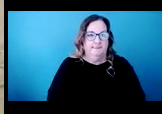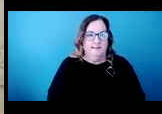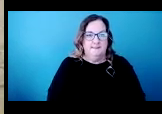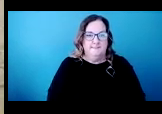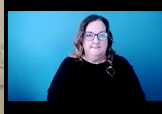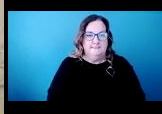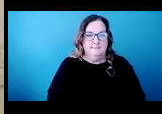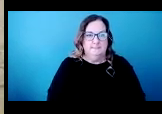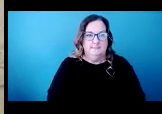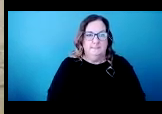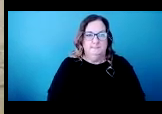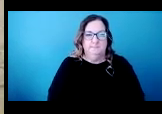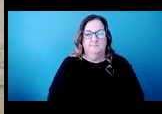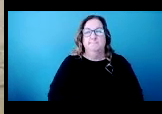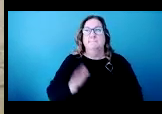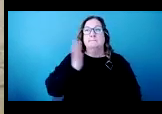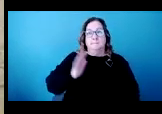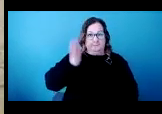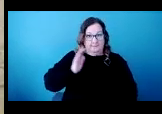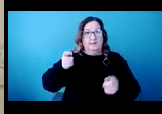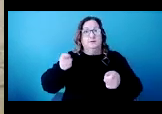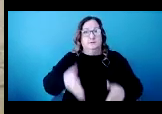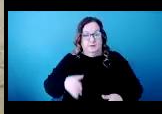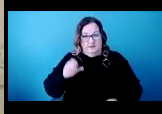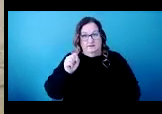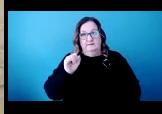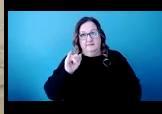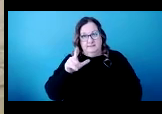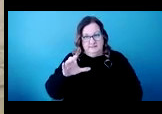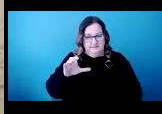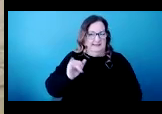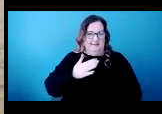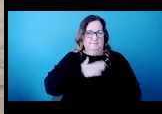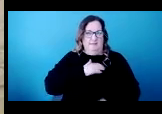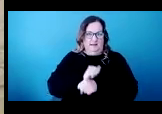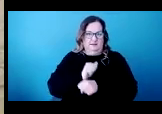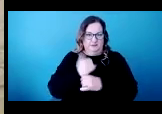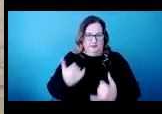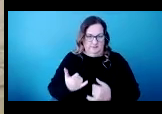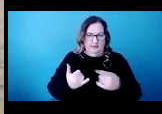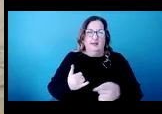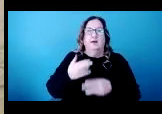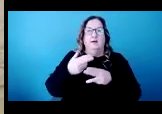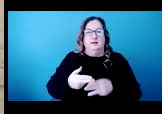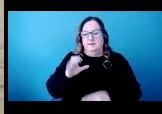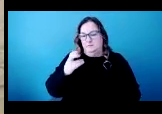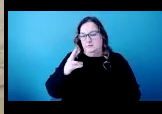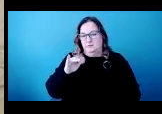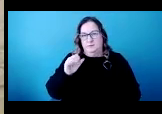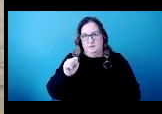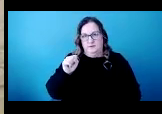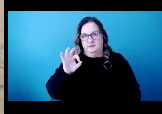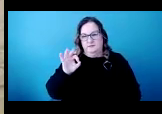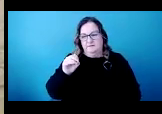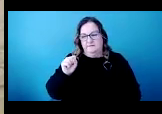USILC, which is my job now. She came up with these golden rules for advocacy. Her name was Chris Fossen, and she's an incredible disability